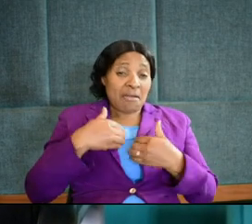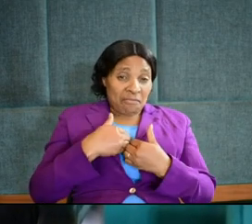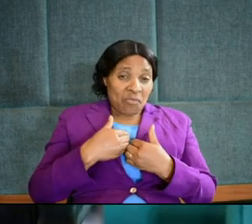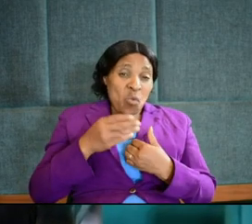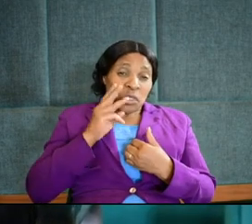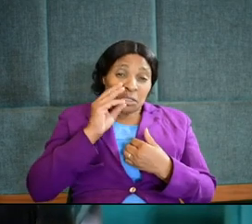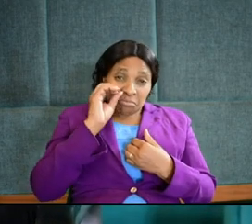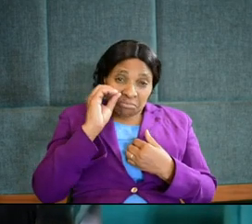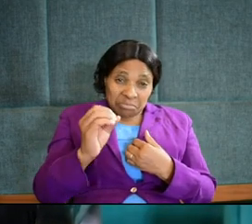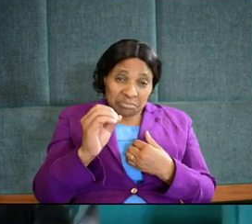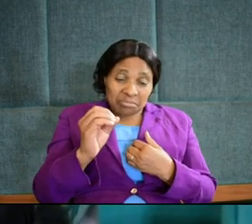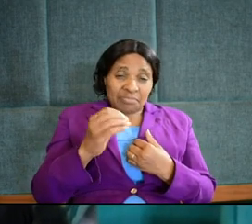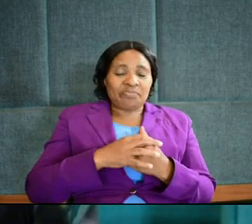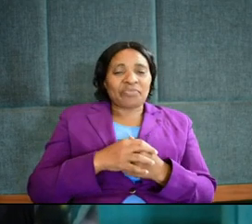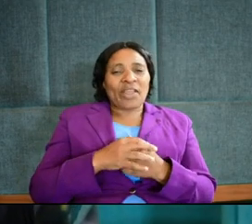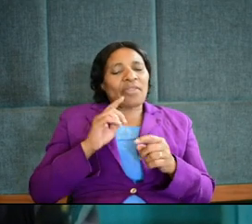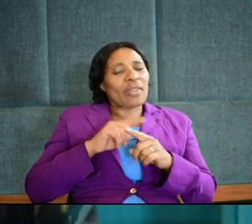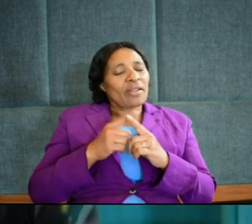And